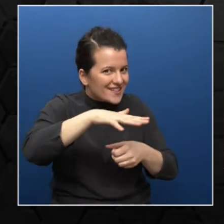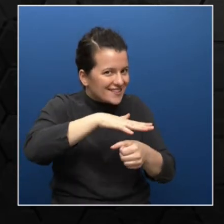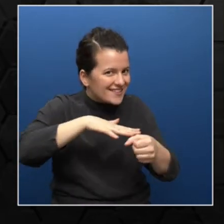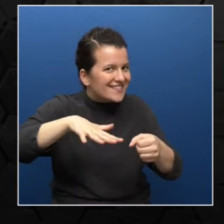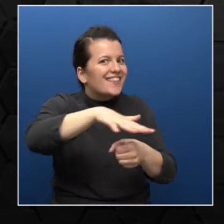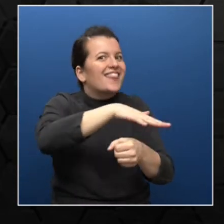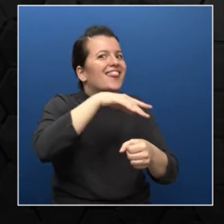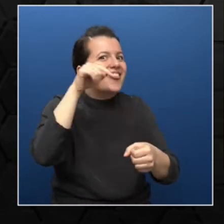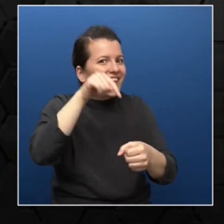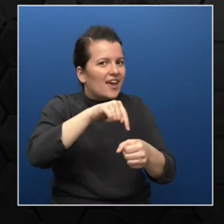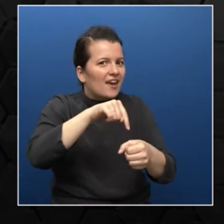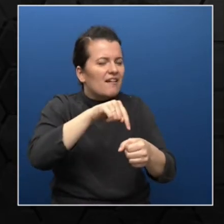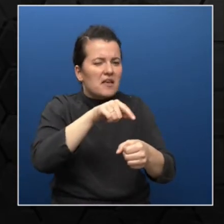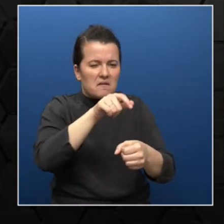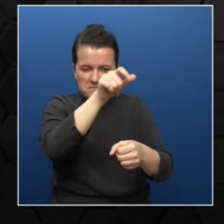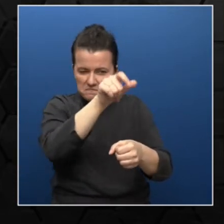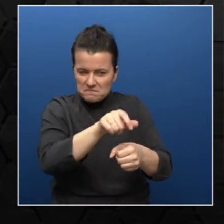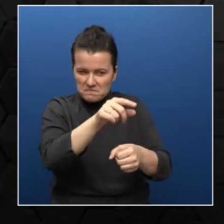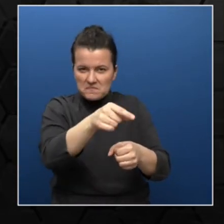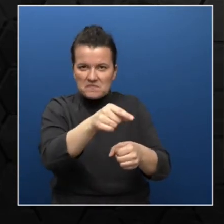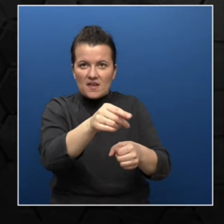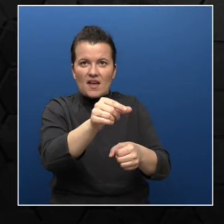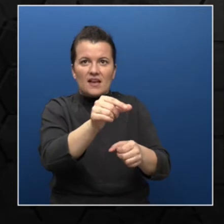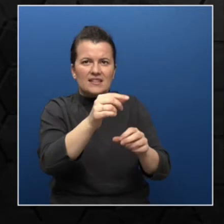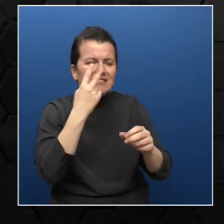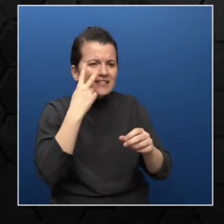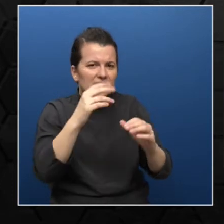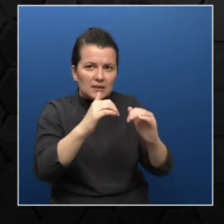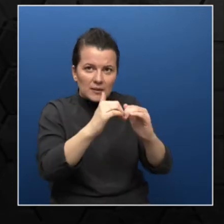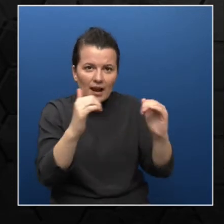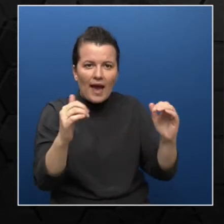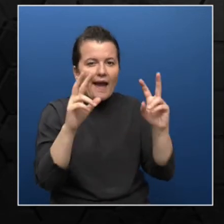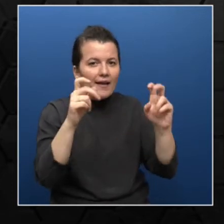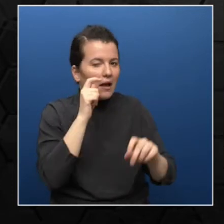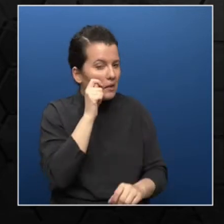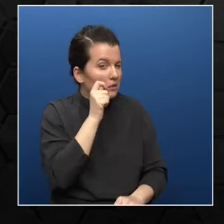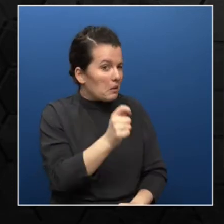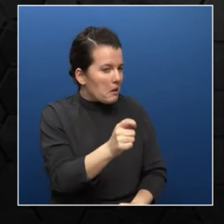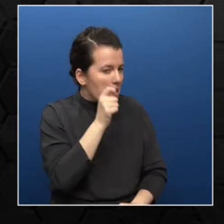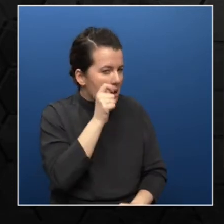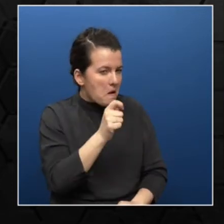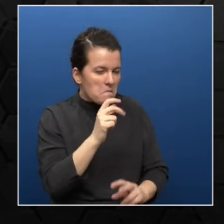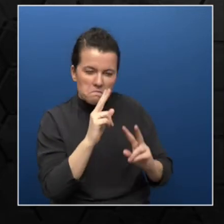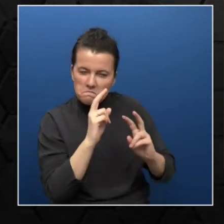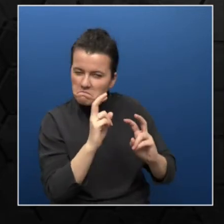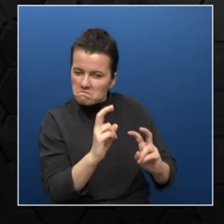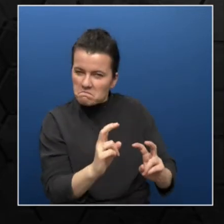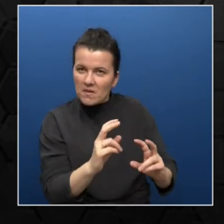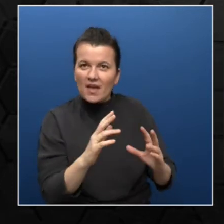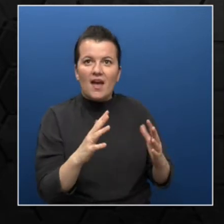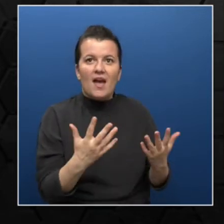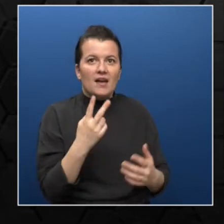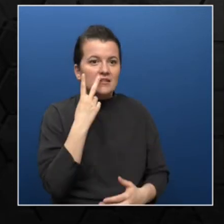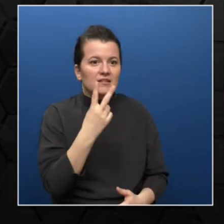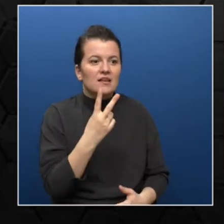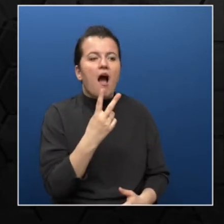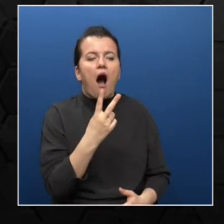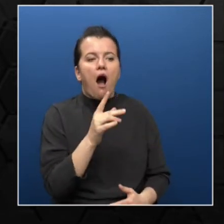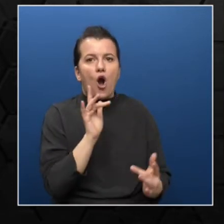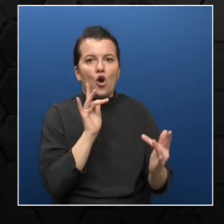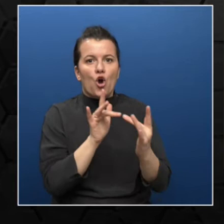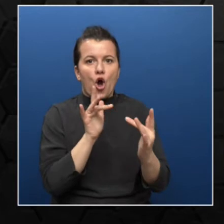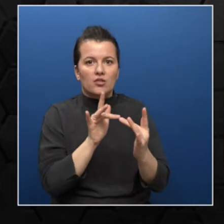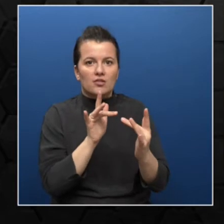little bit of basically a bit of detective work to find out things like how to contact them. So